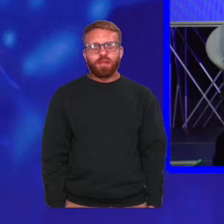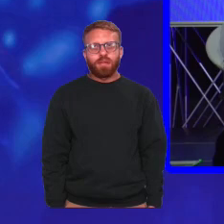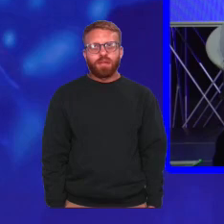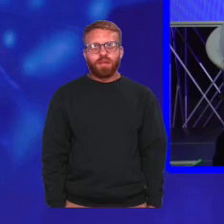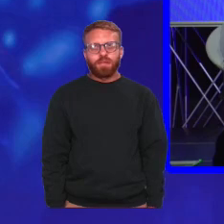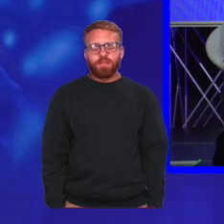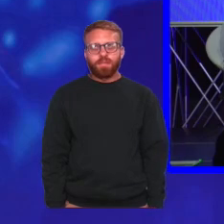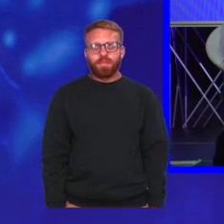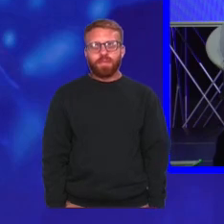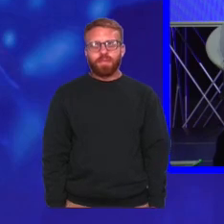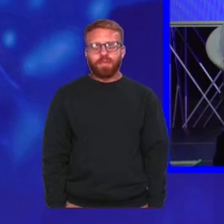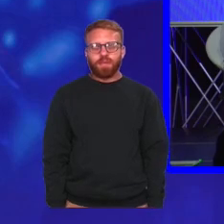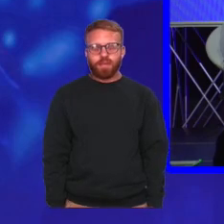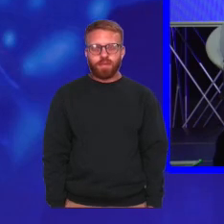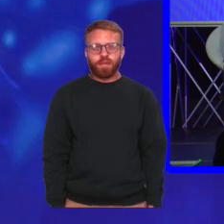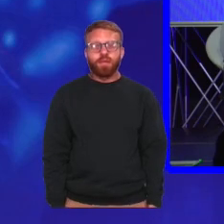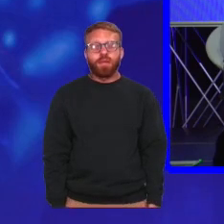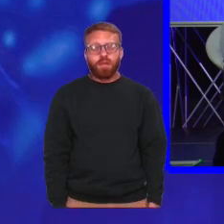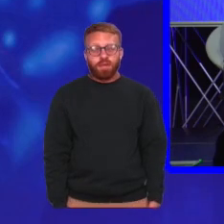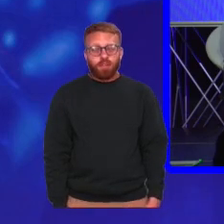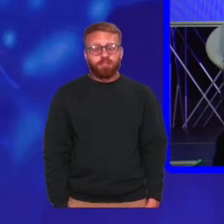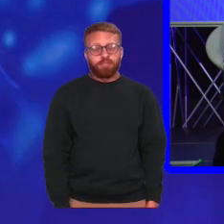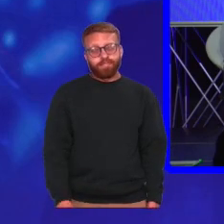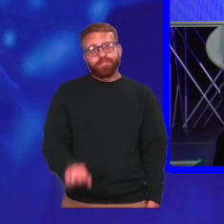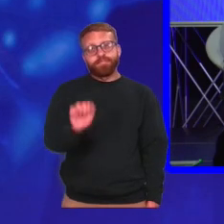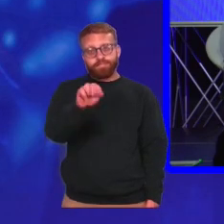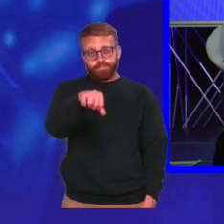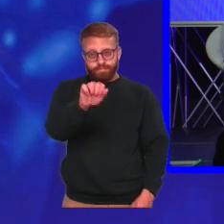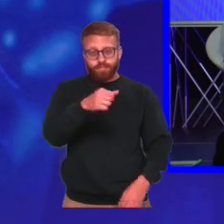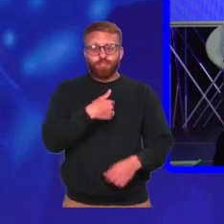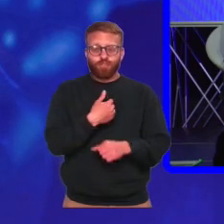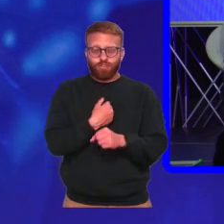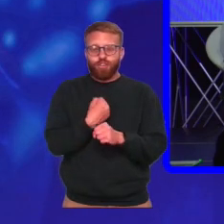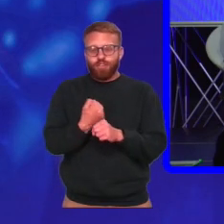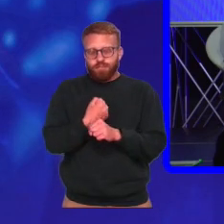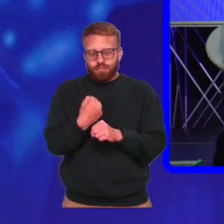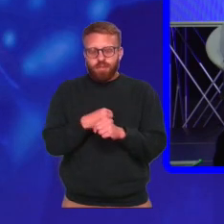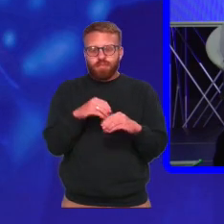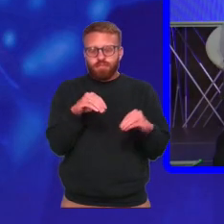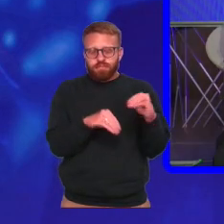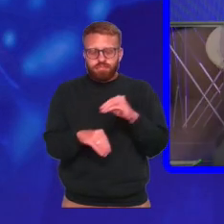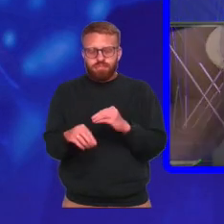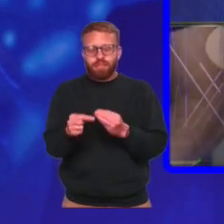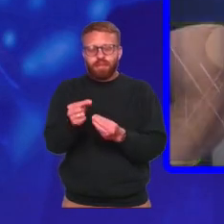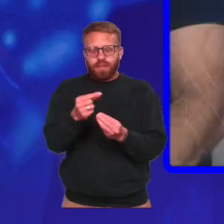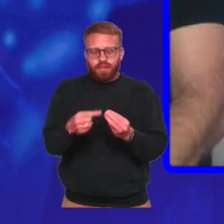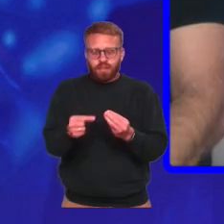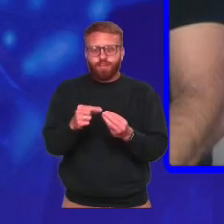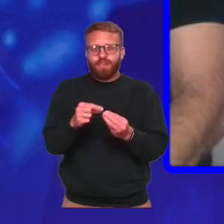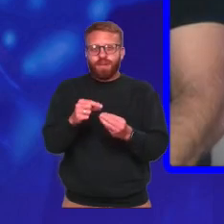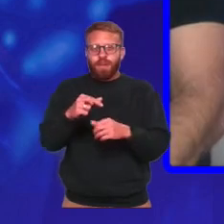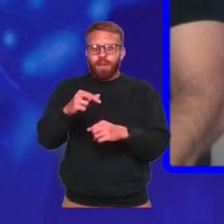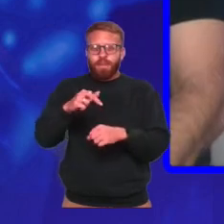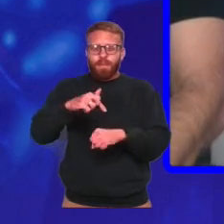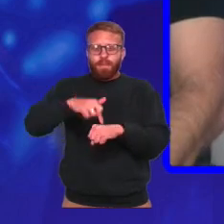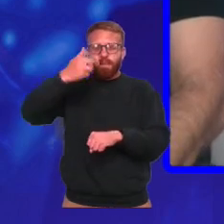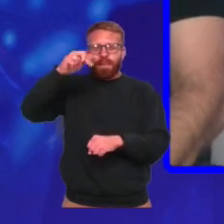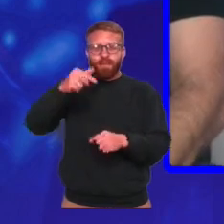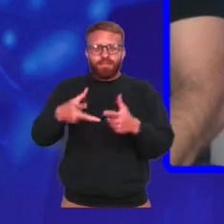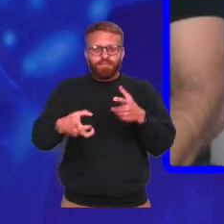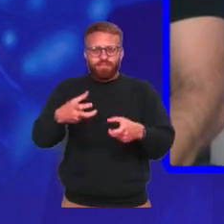So I am a dialogue designer at PlayStation, and we work a lot with external outsourcers and